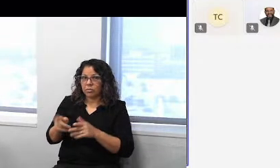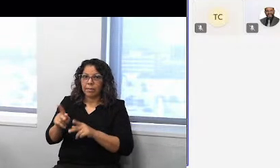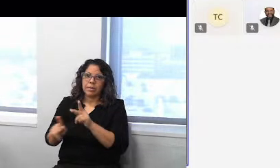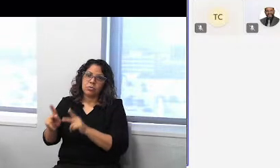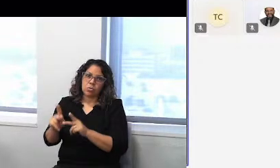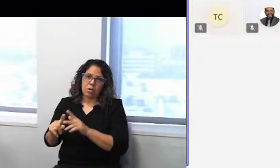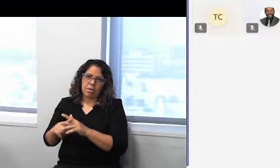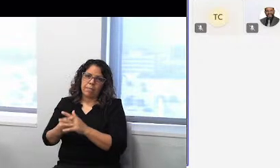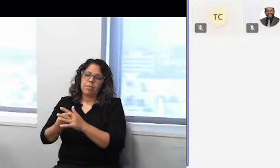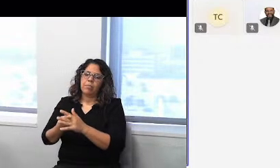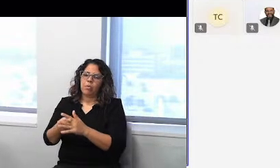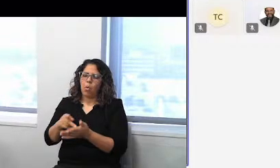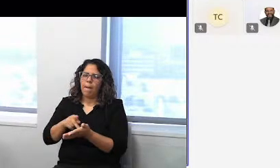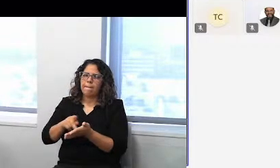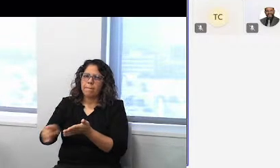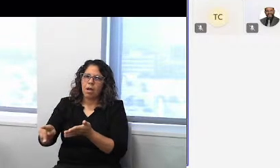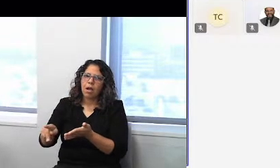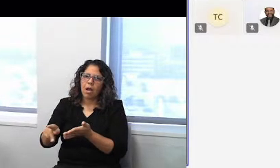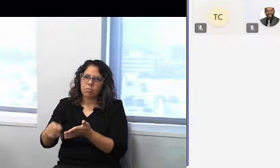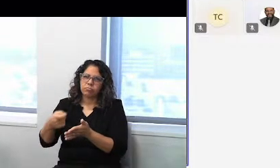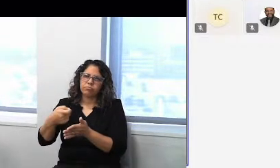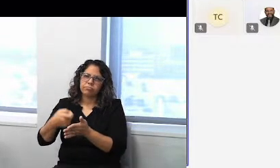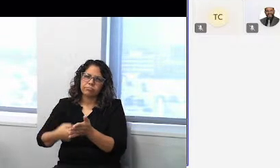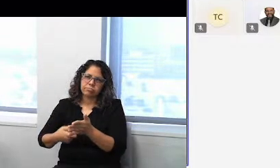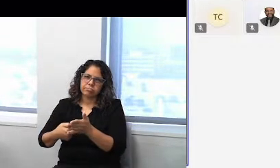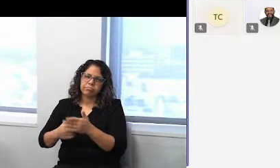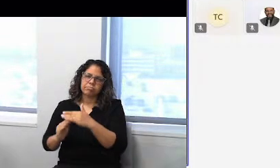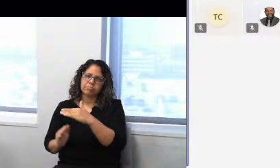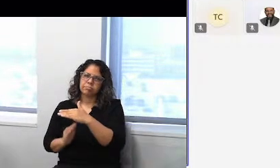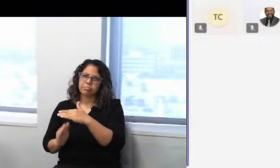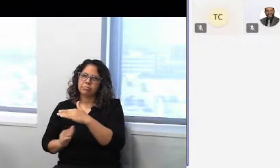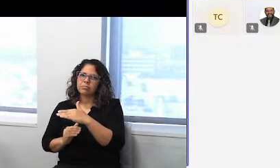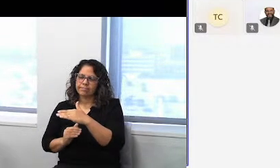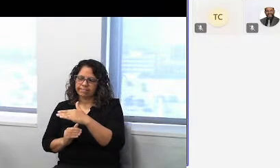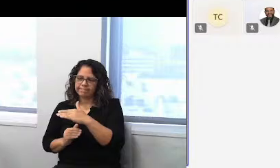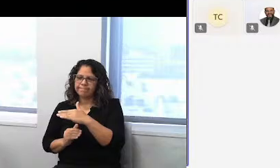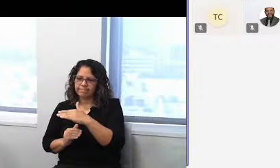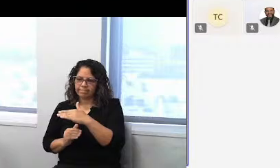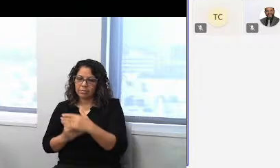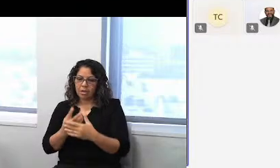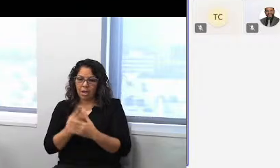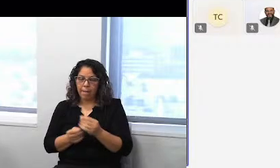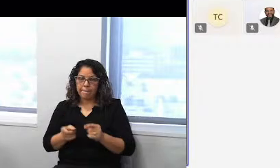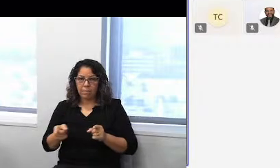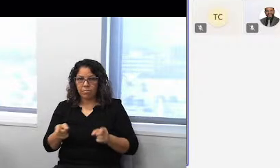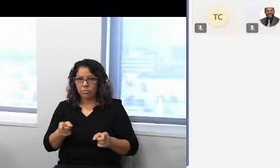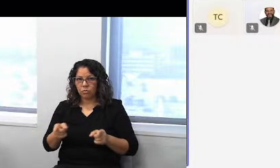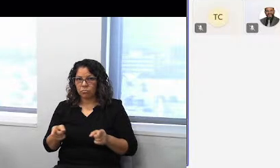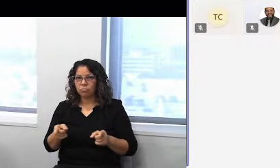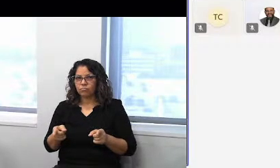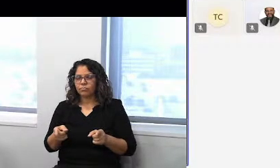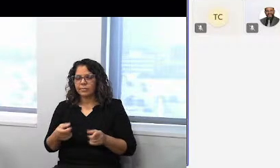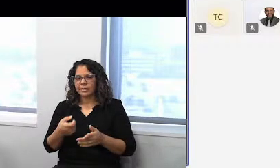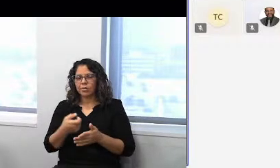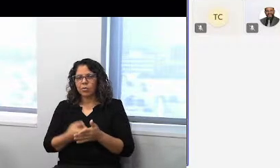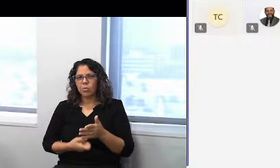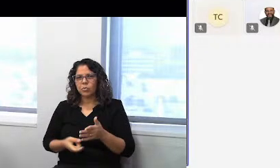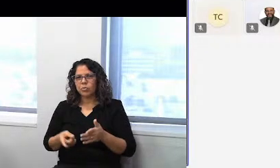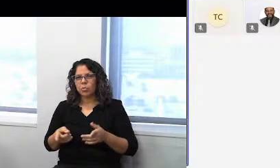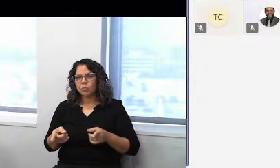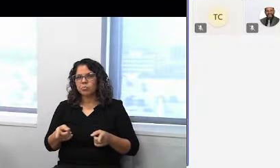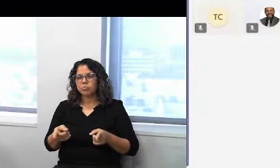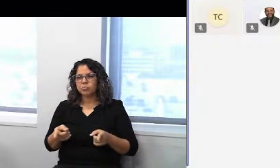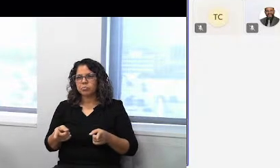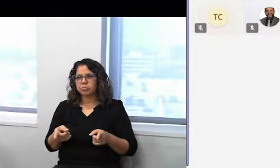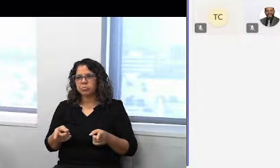through base rates, recognizing that either way, the costs end up with the customers because they'll be paying for